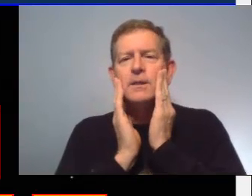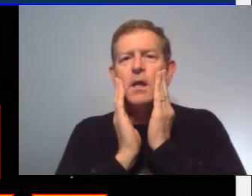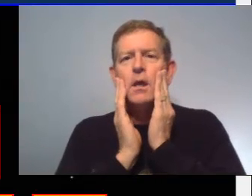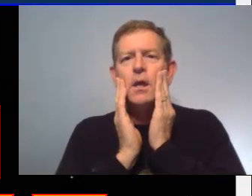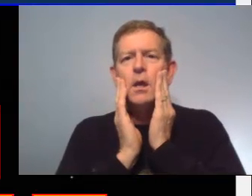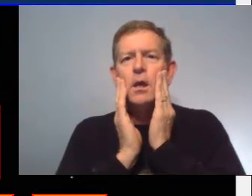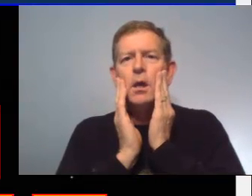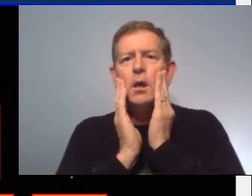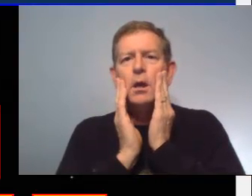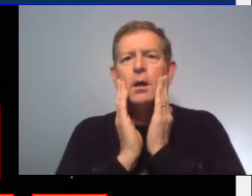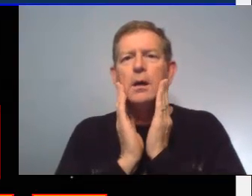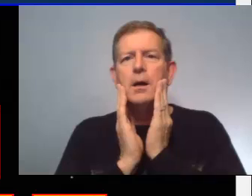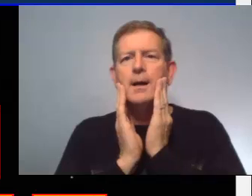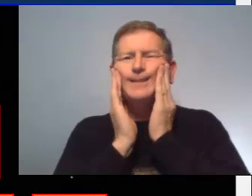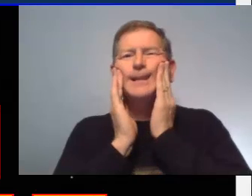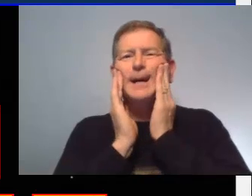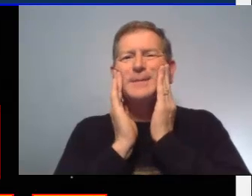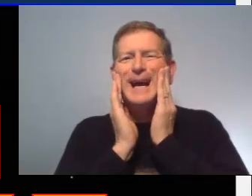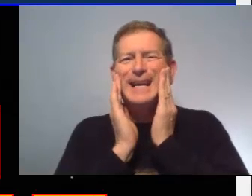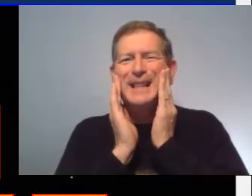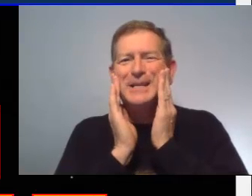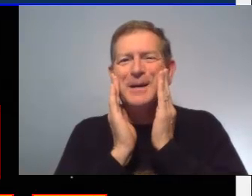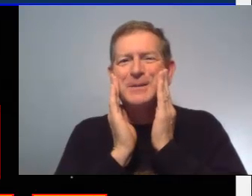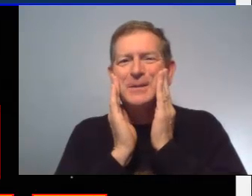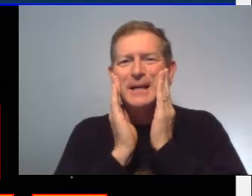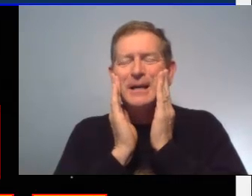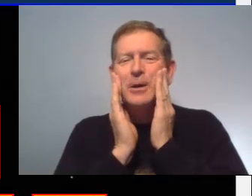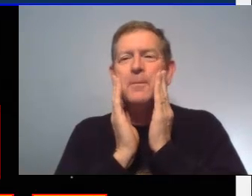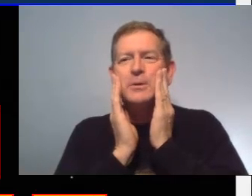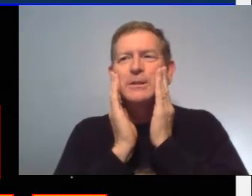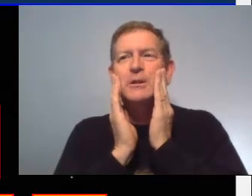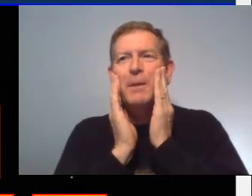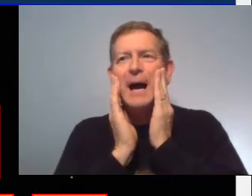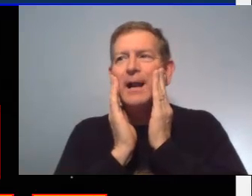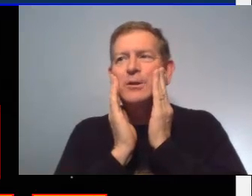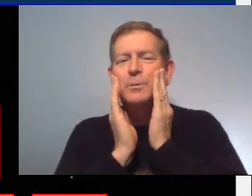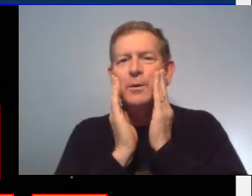E. I'm not saying E. I'm tightening these muscles.